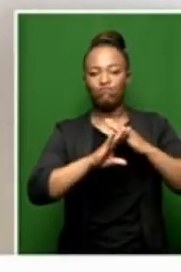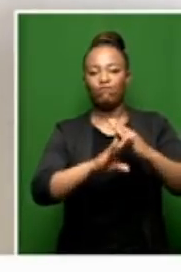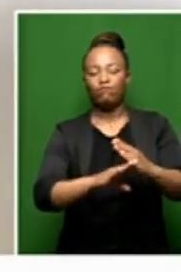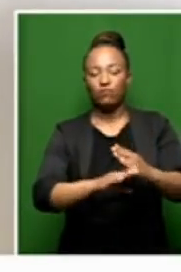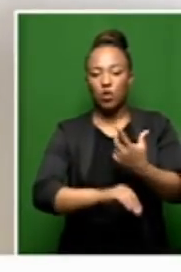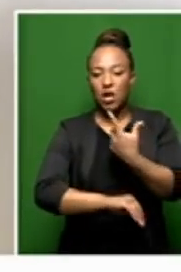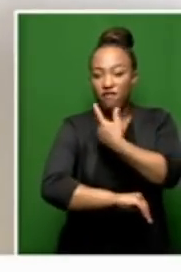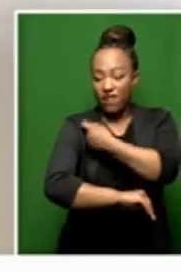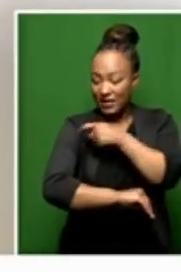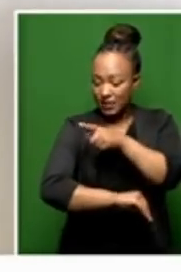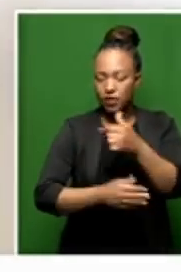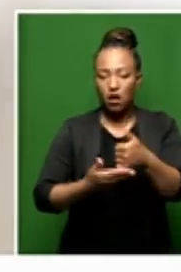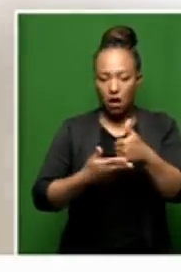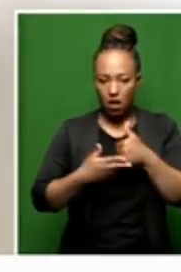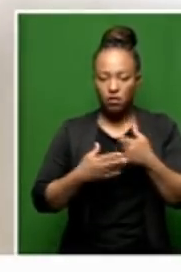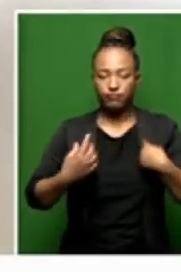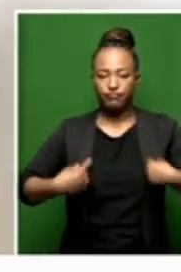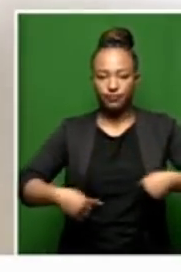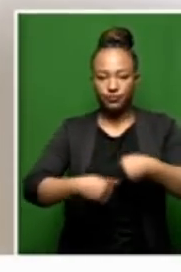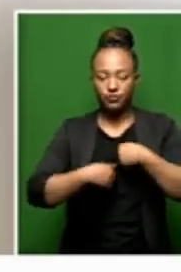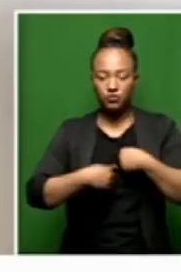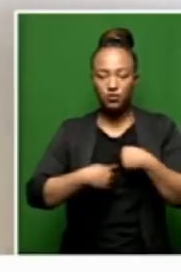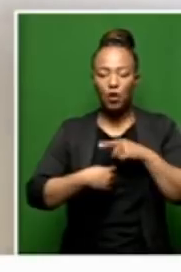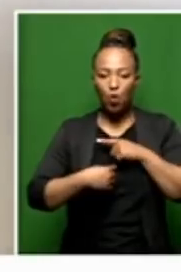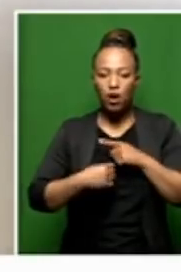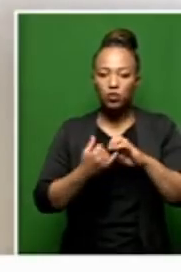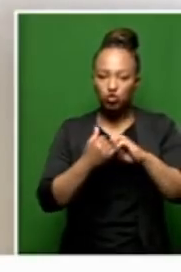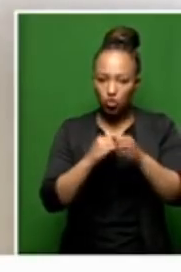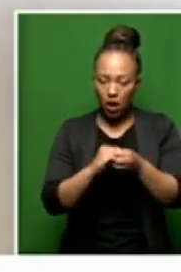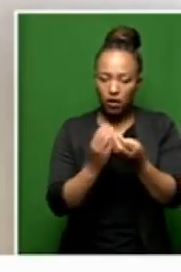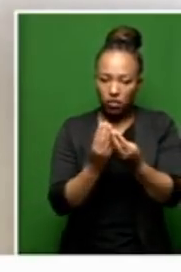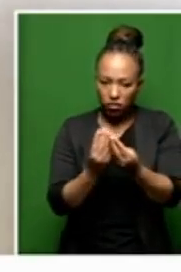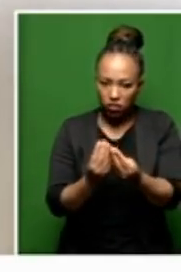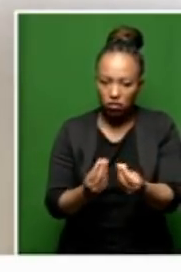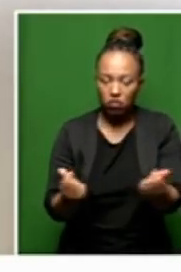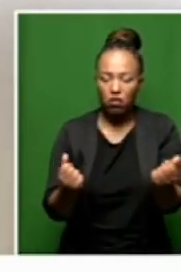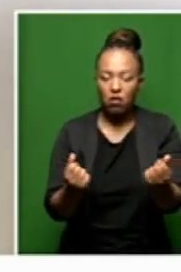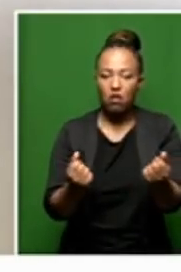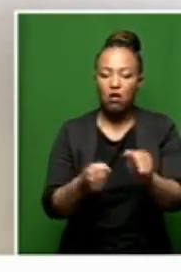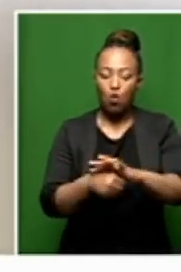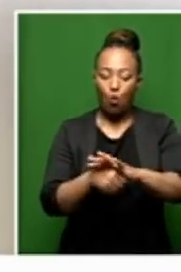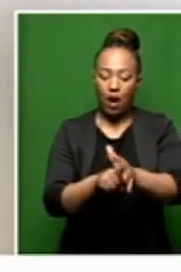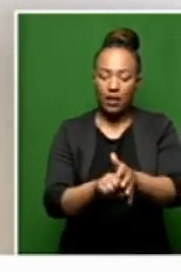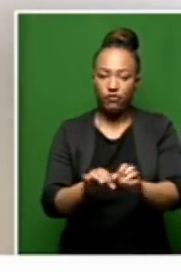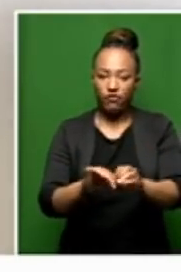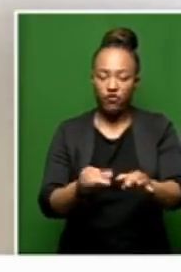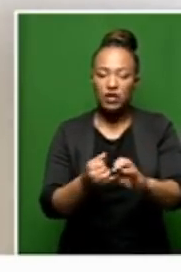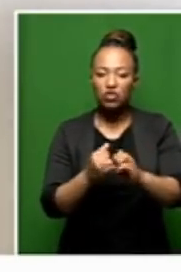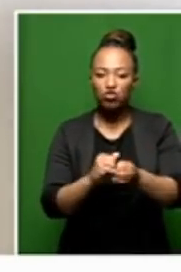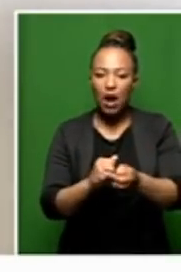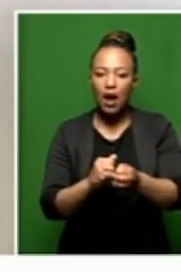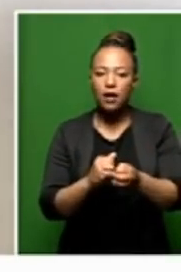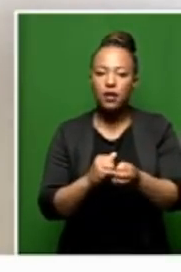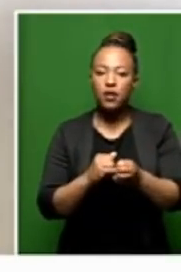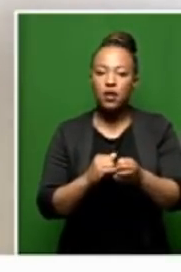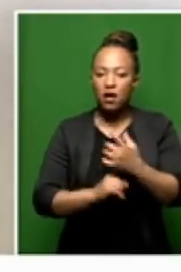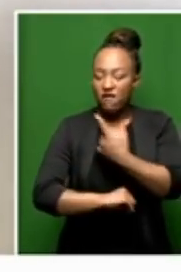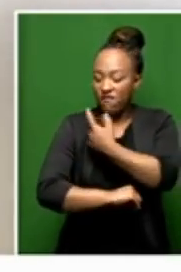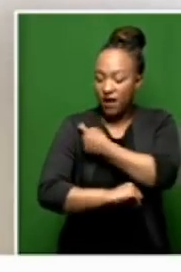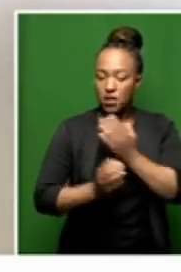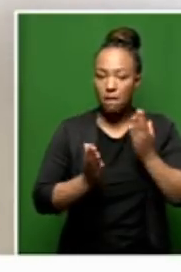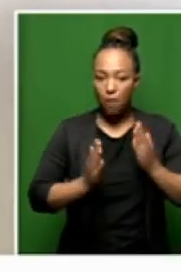vaccine in such a way that it will and it tries to overcome the virus, even though the virus tries to escape our vaccine